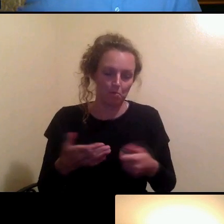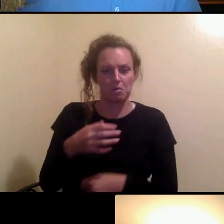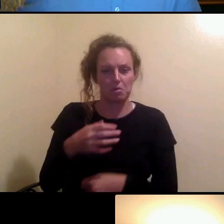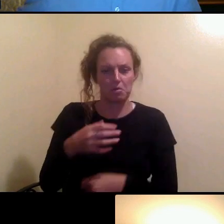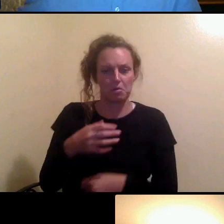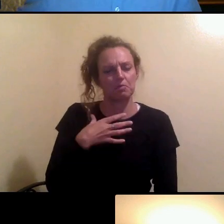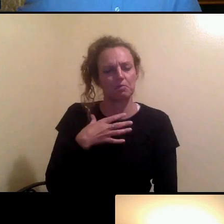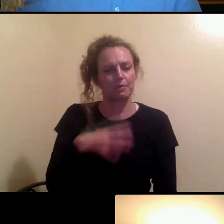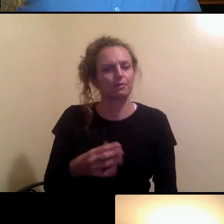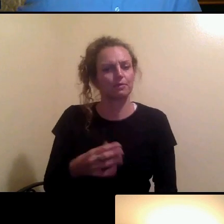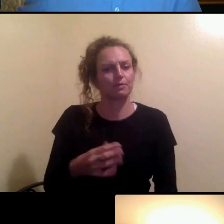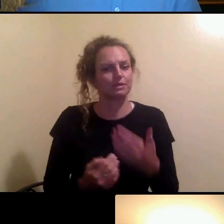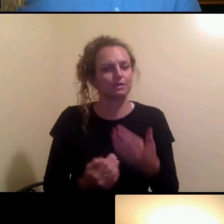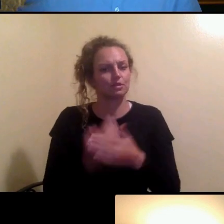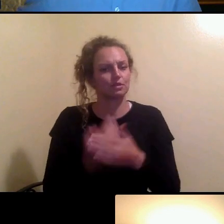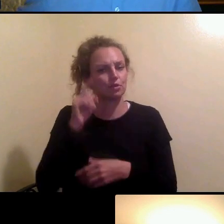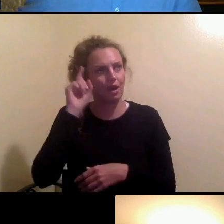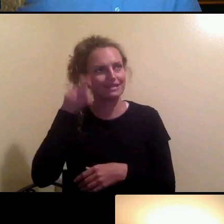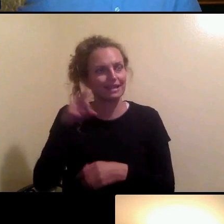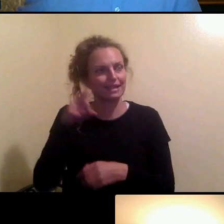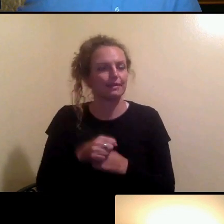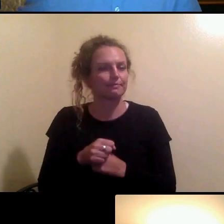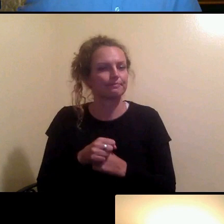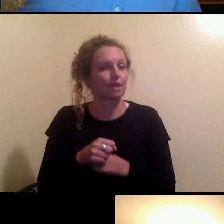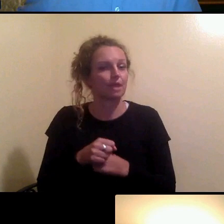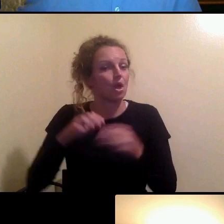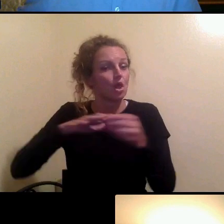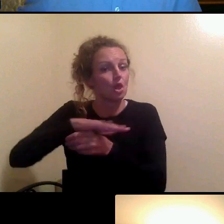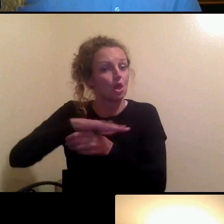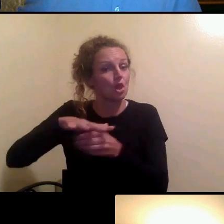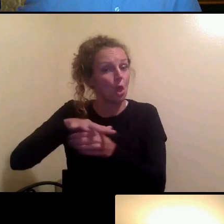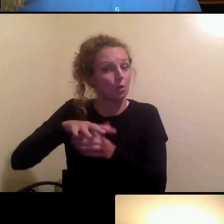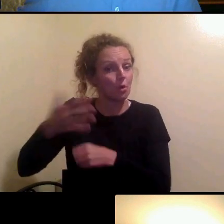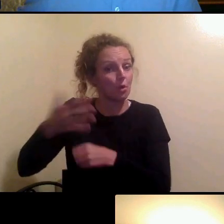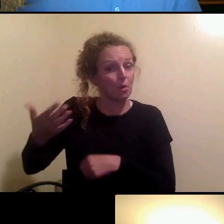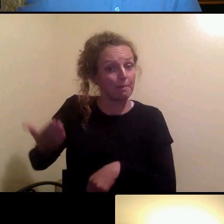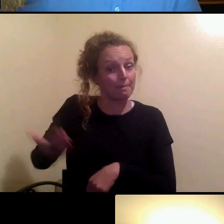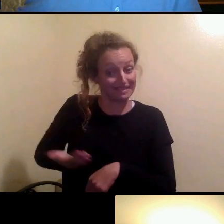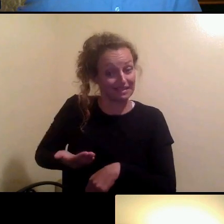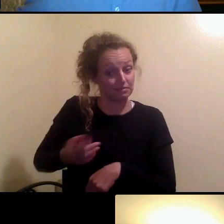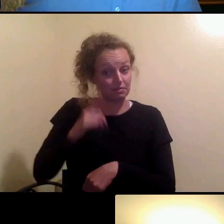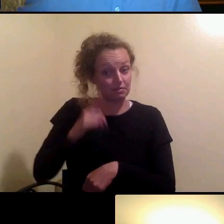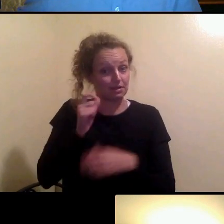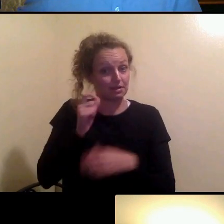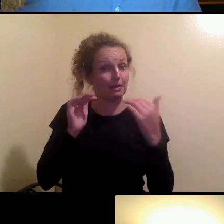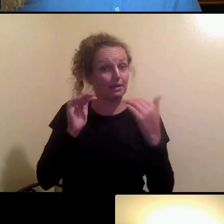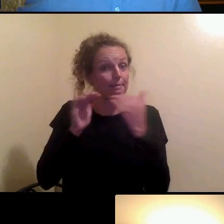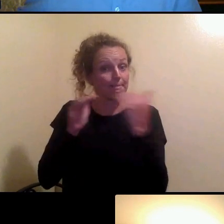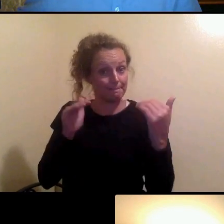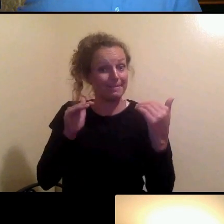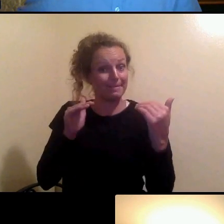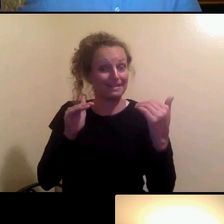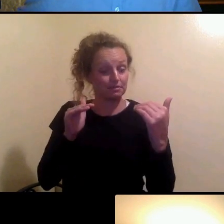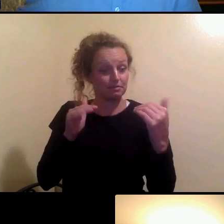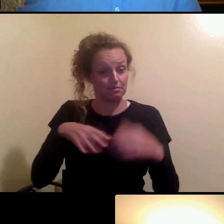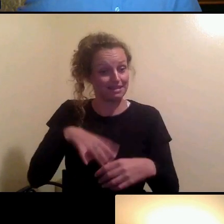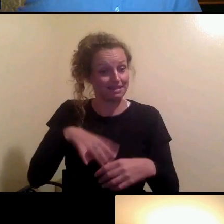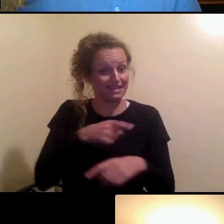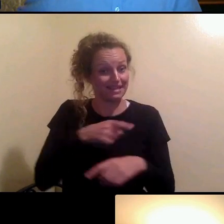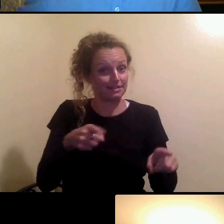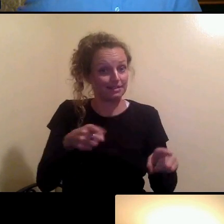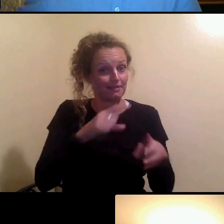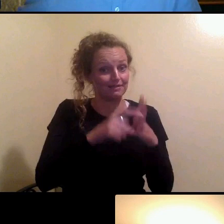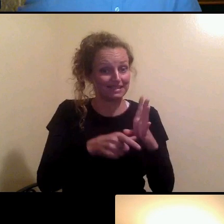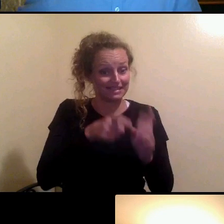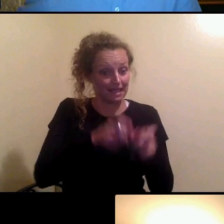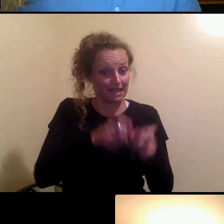can local businesses meet the needs of people with disabilities in a sustainable way? Can you build businesses